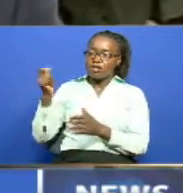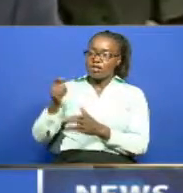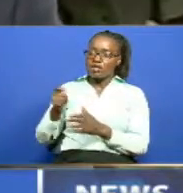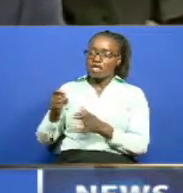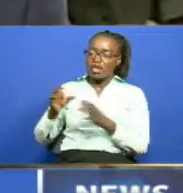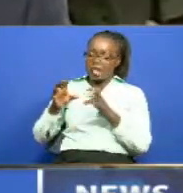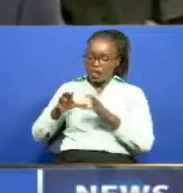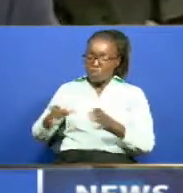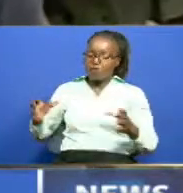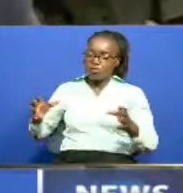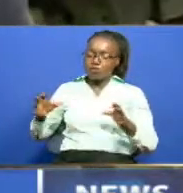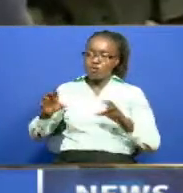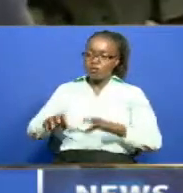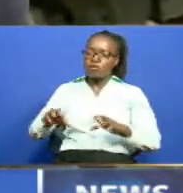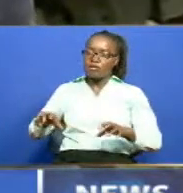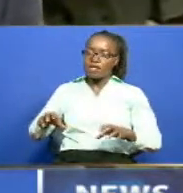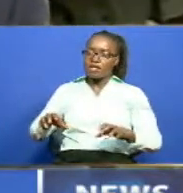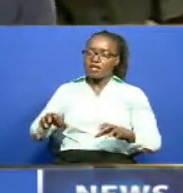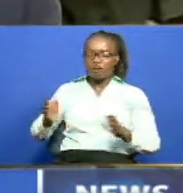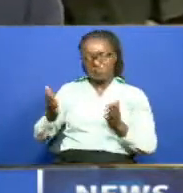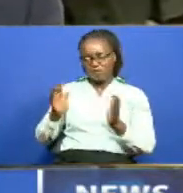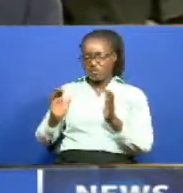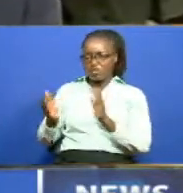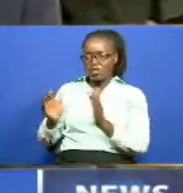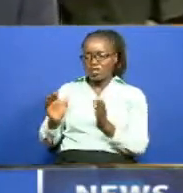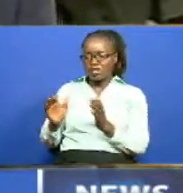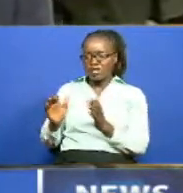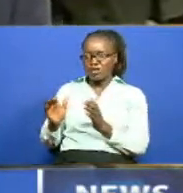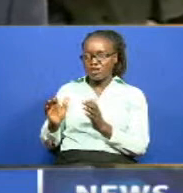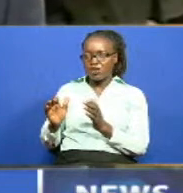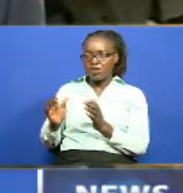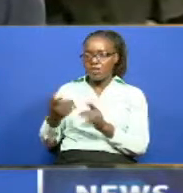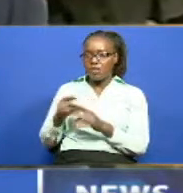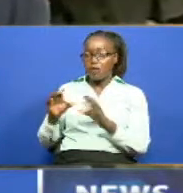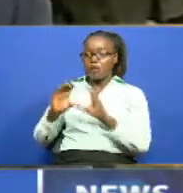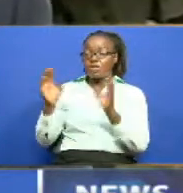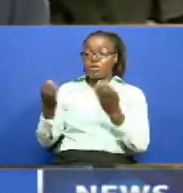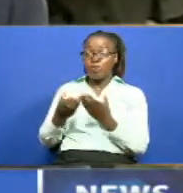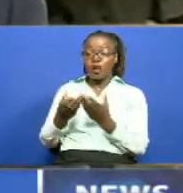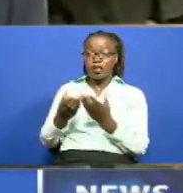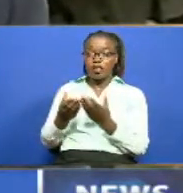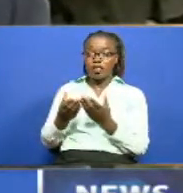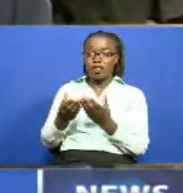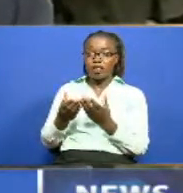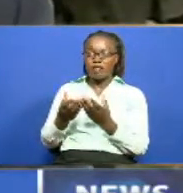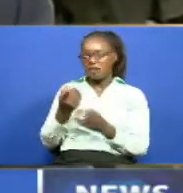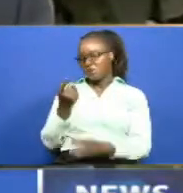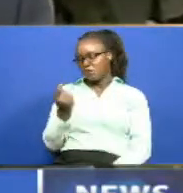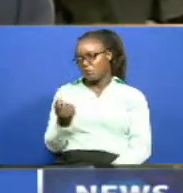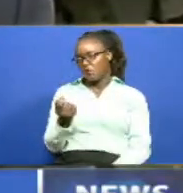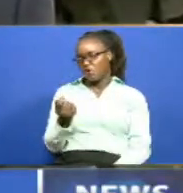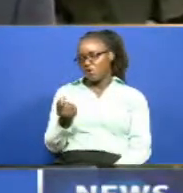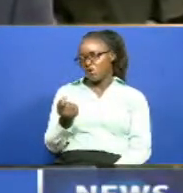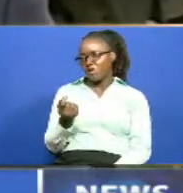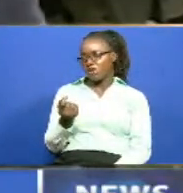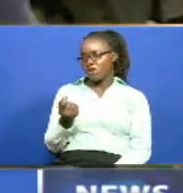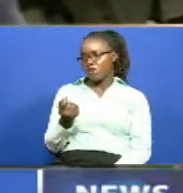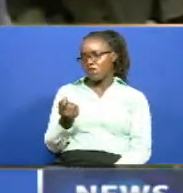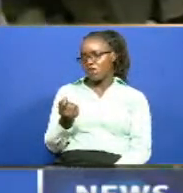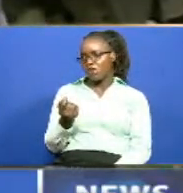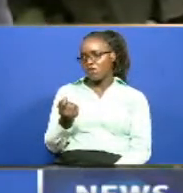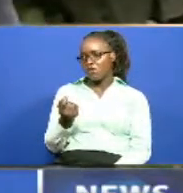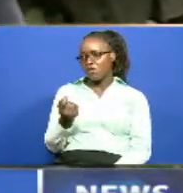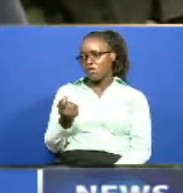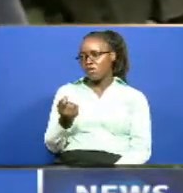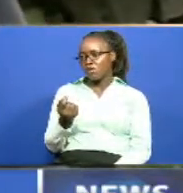market. Okay, it's a sizable market of some sort. But in global terms, it's a very small market. The